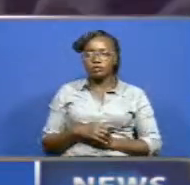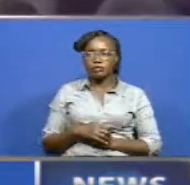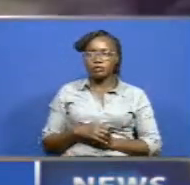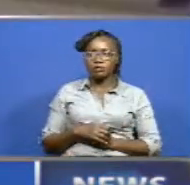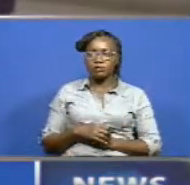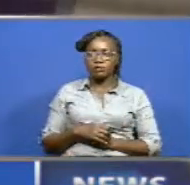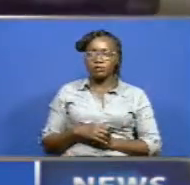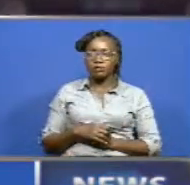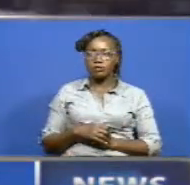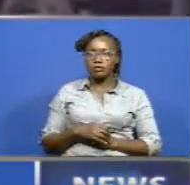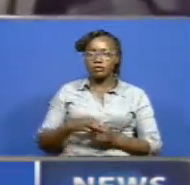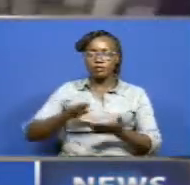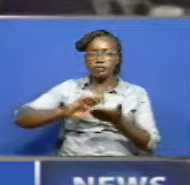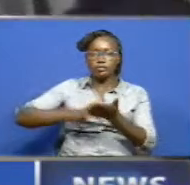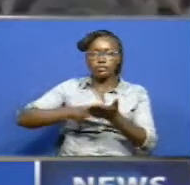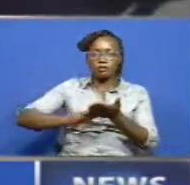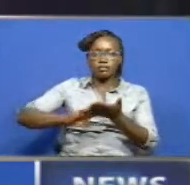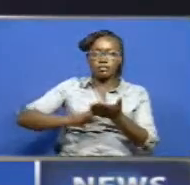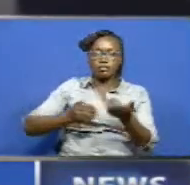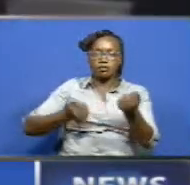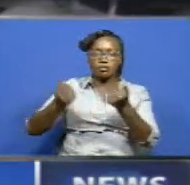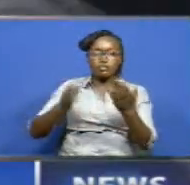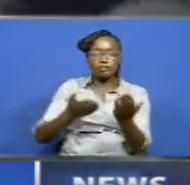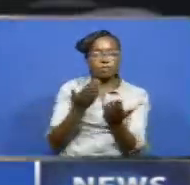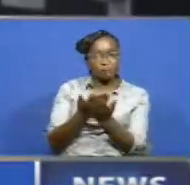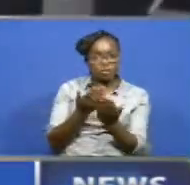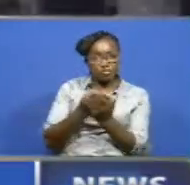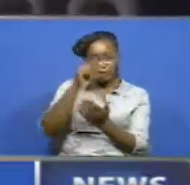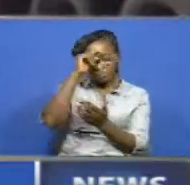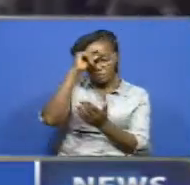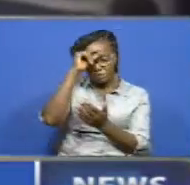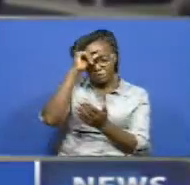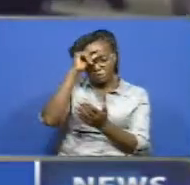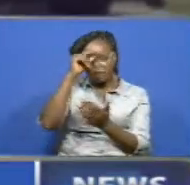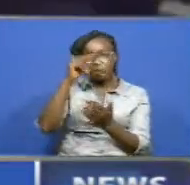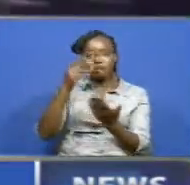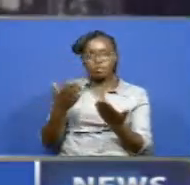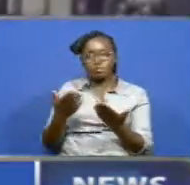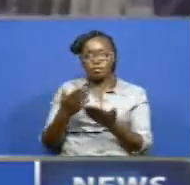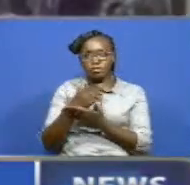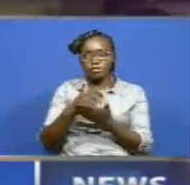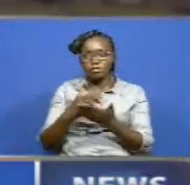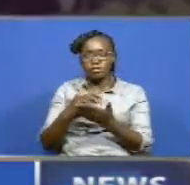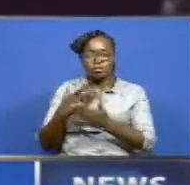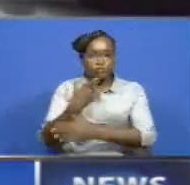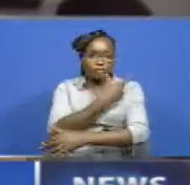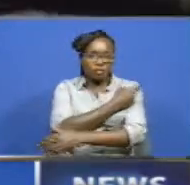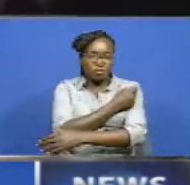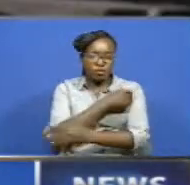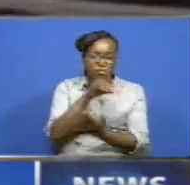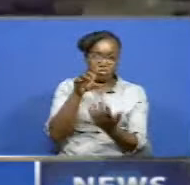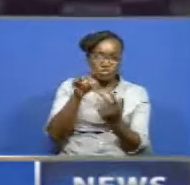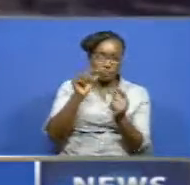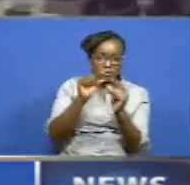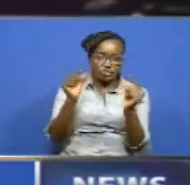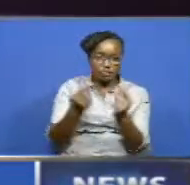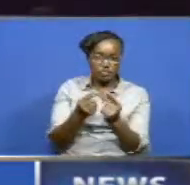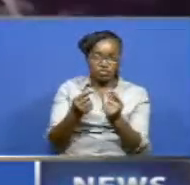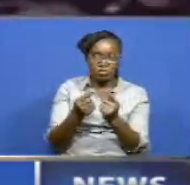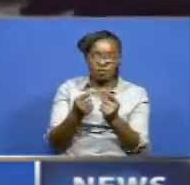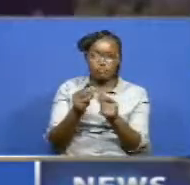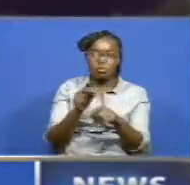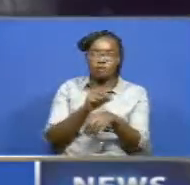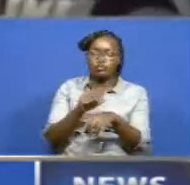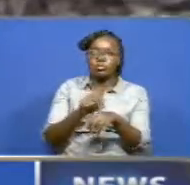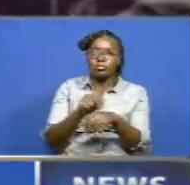In the meantime, truck drivers in Kenya are appealing to the government to have them be part of the vaccine priority group owing to the